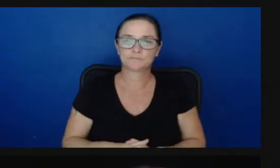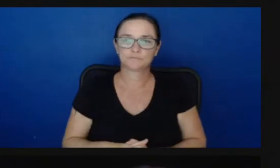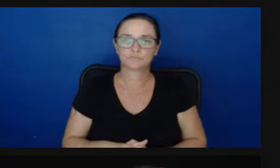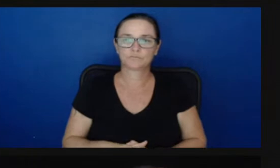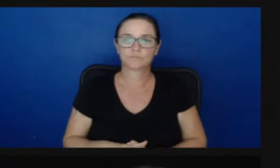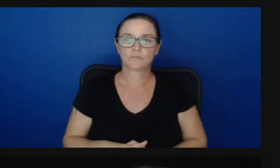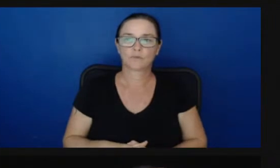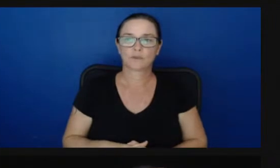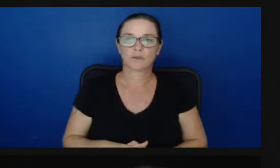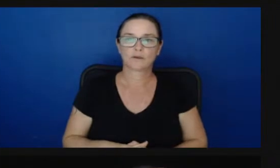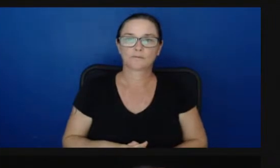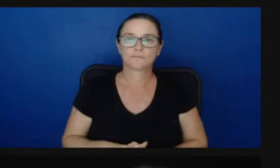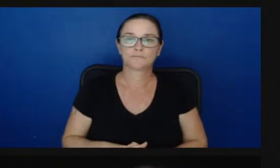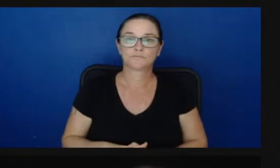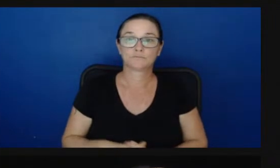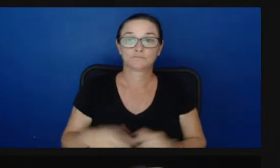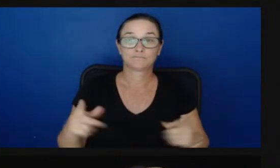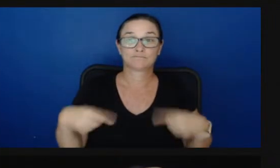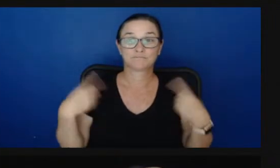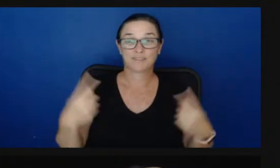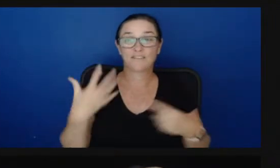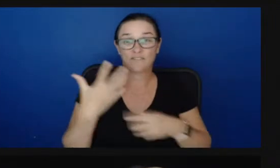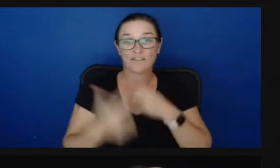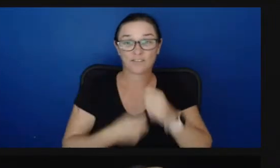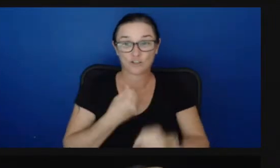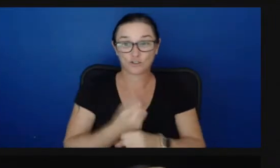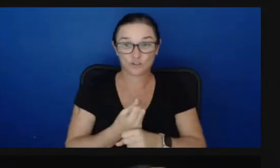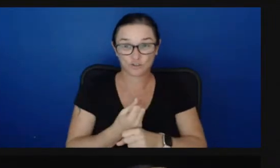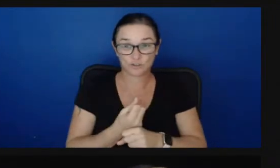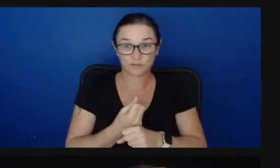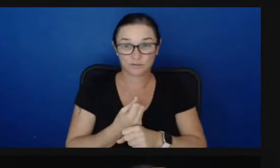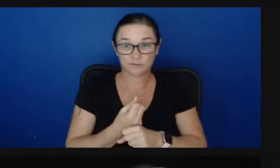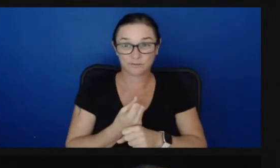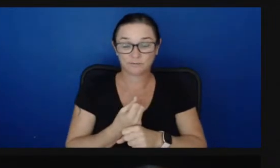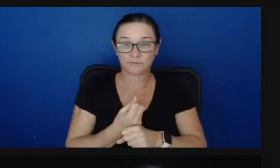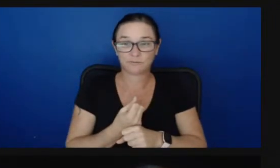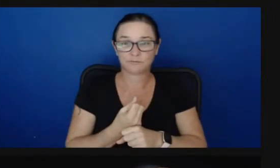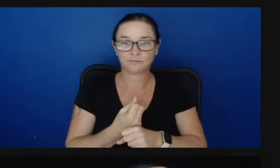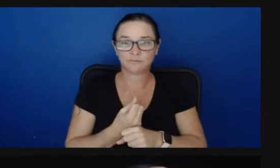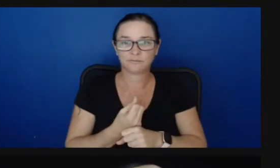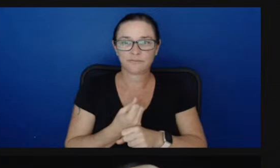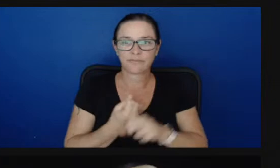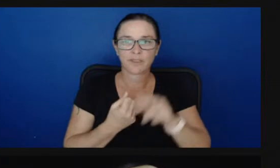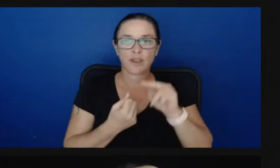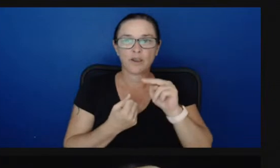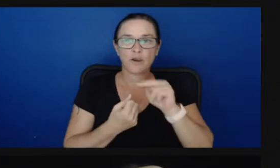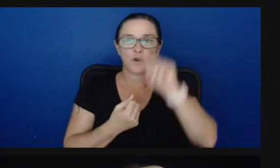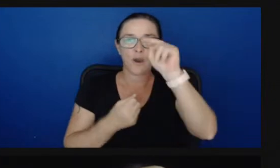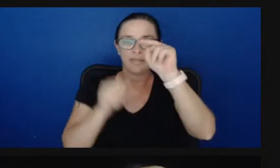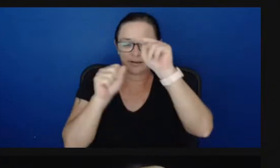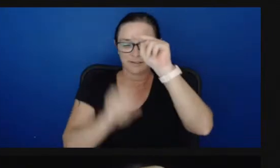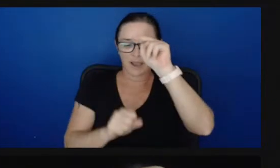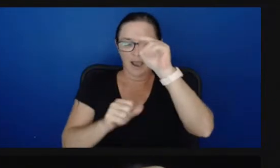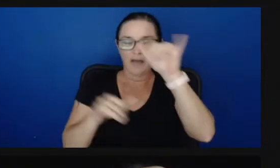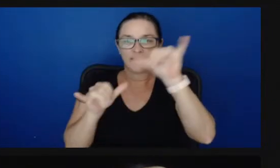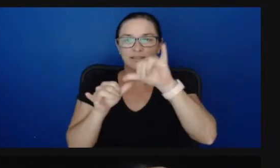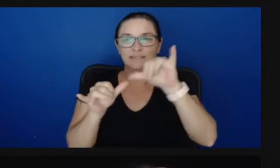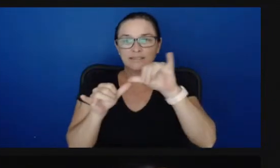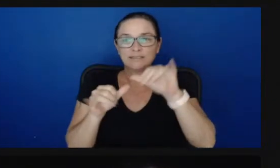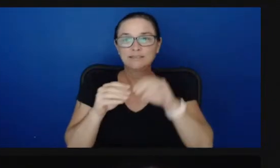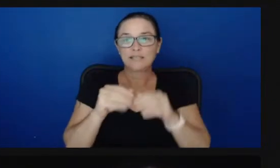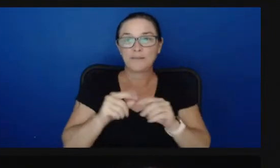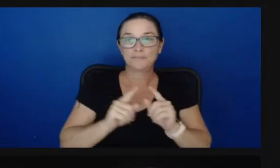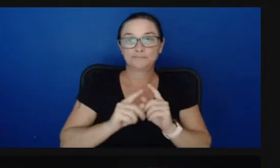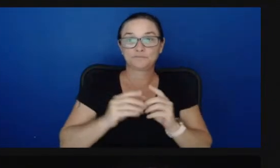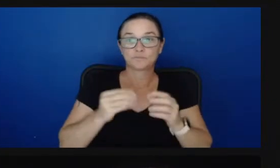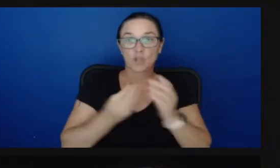If we take that over the last 5 years, here's how it looks. The north and south distance, eruption occurs, it spreads apart,